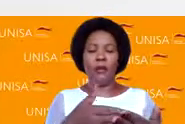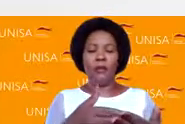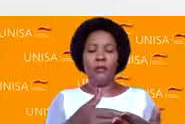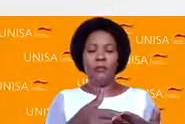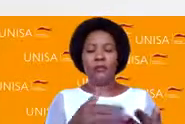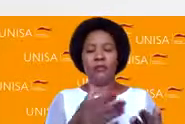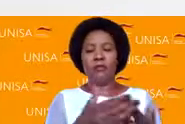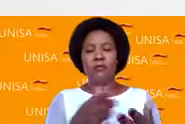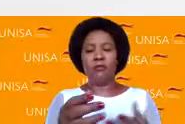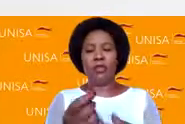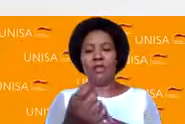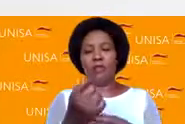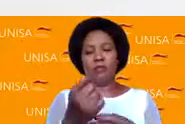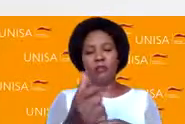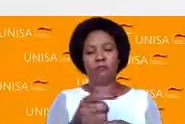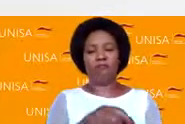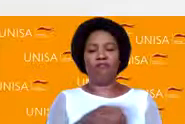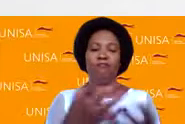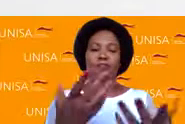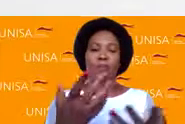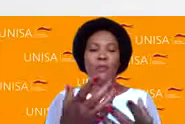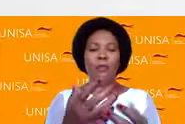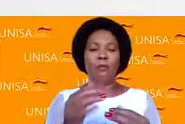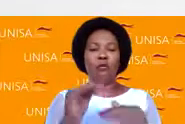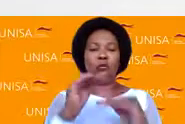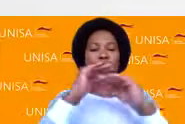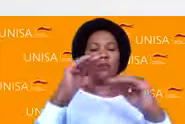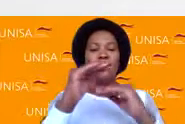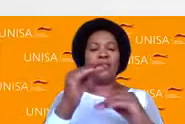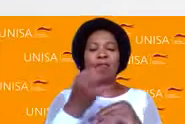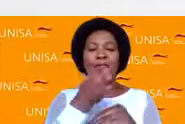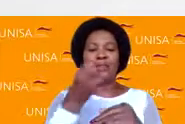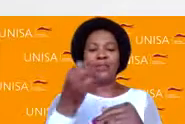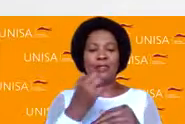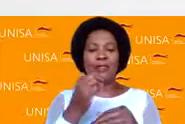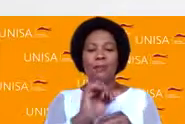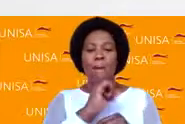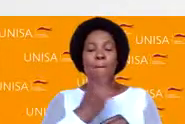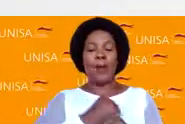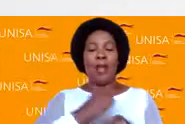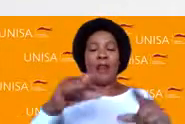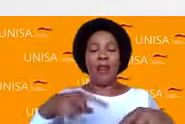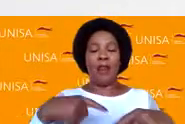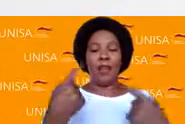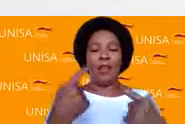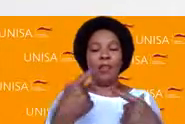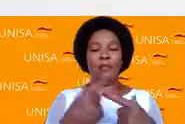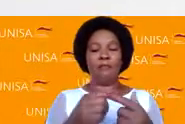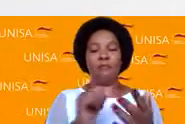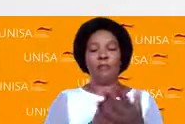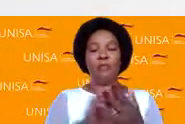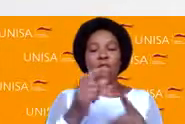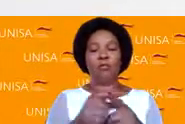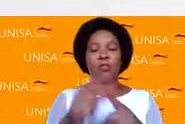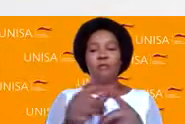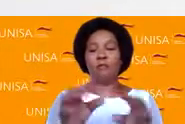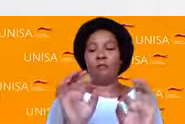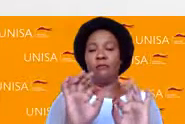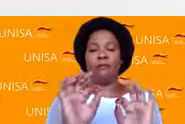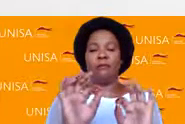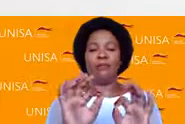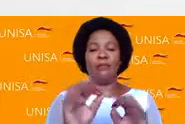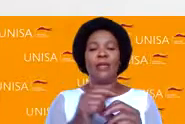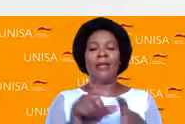notification at the top that says my life passwords has been updated. A lot of students miss this, so they click